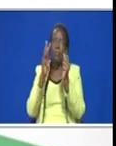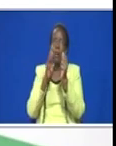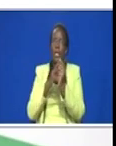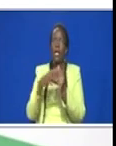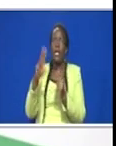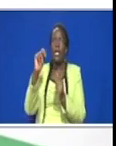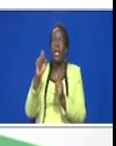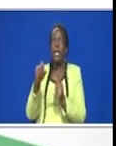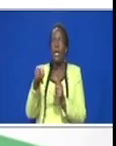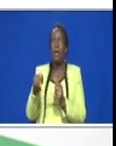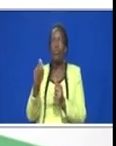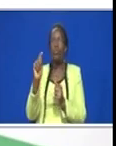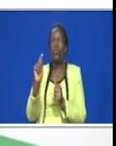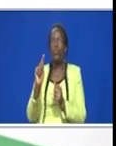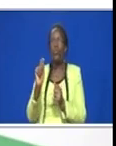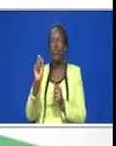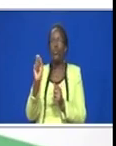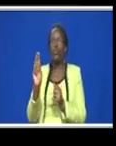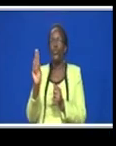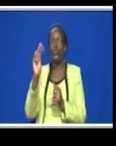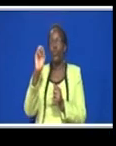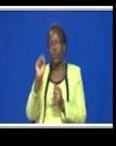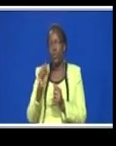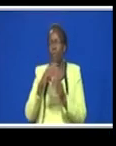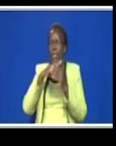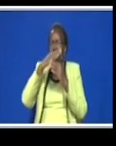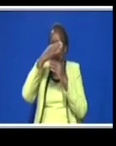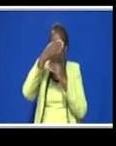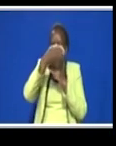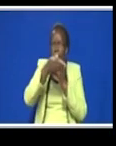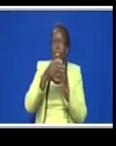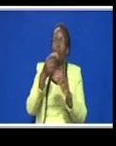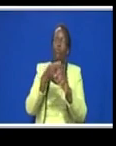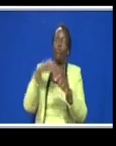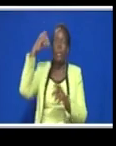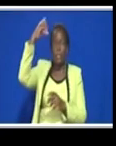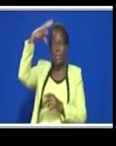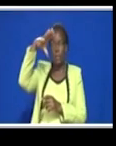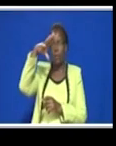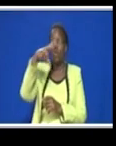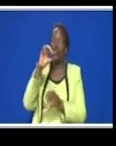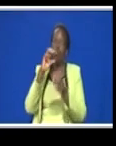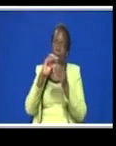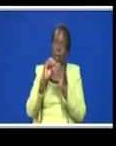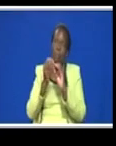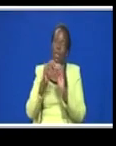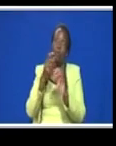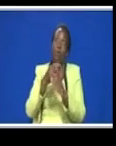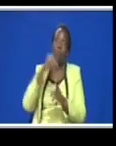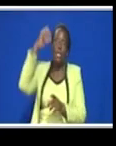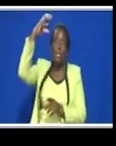is the farthest from the sun. So as you number them, you are numbering from the sun to the